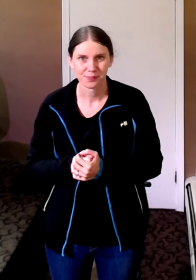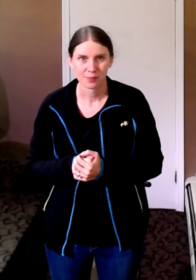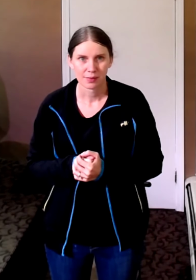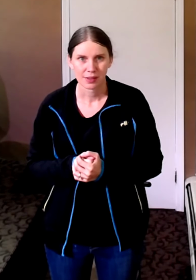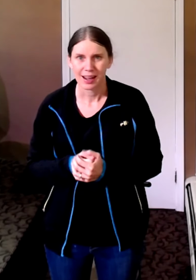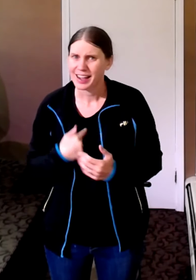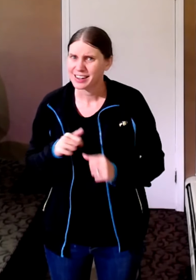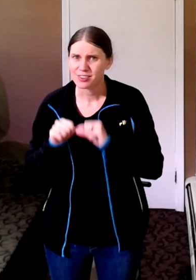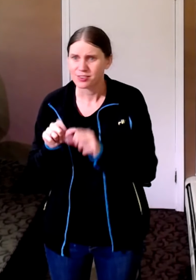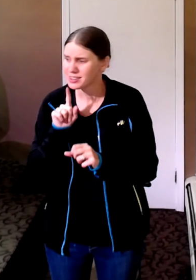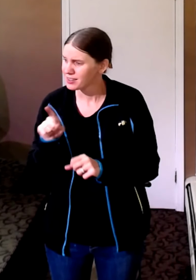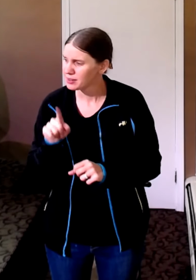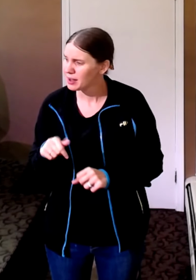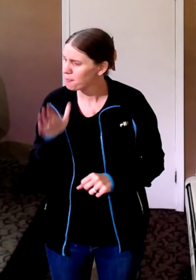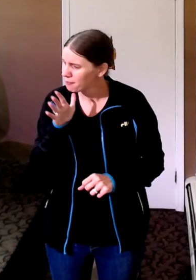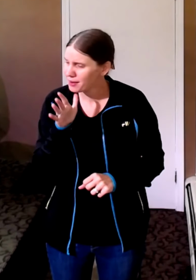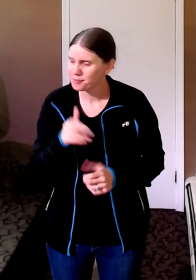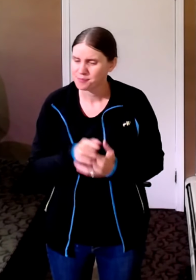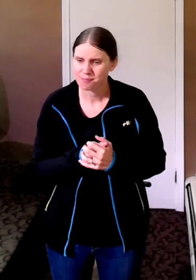And I just keep telling her, Mom,